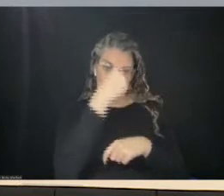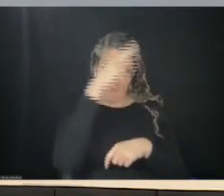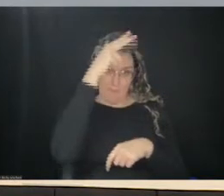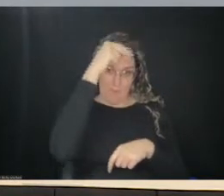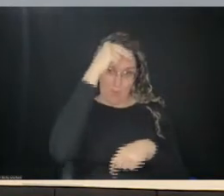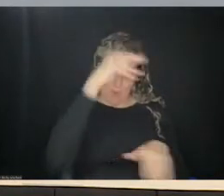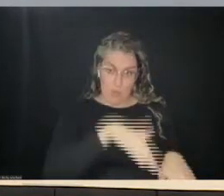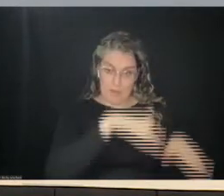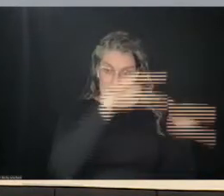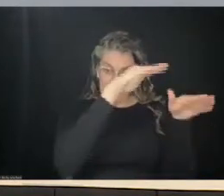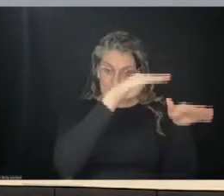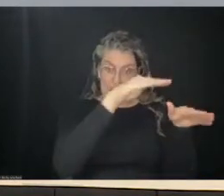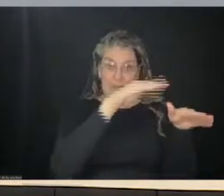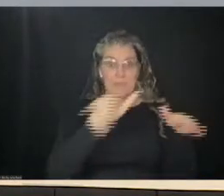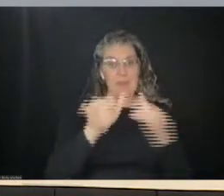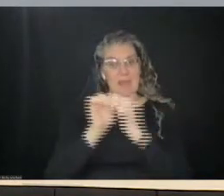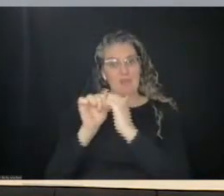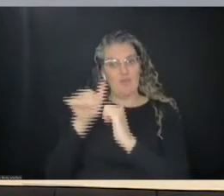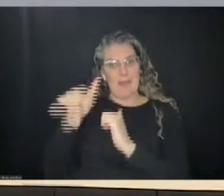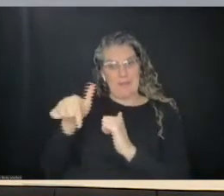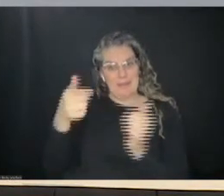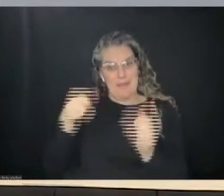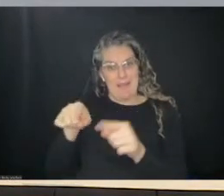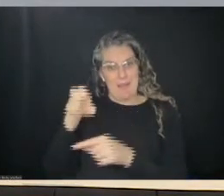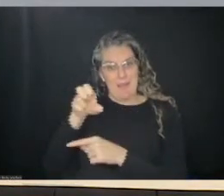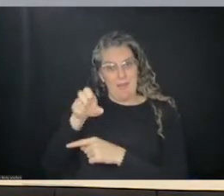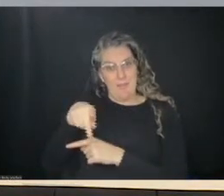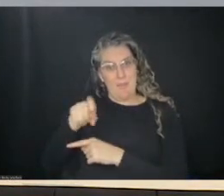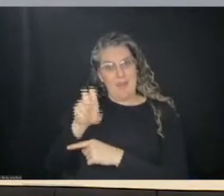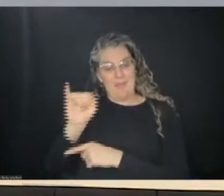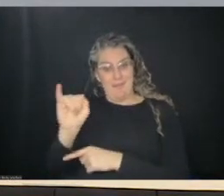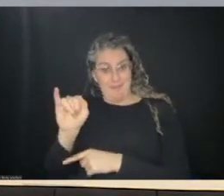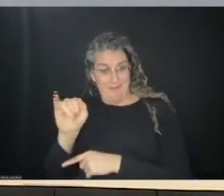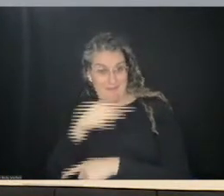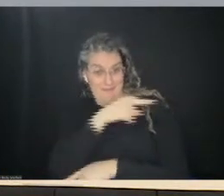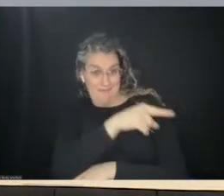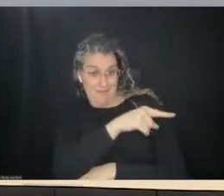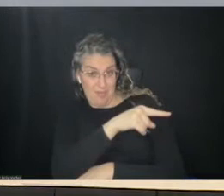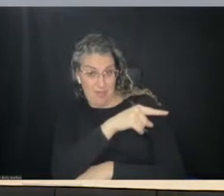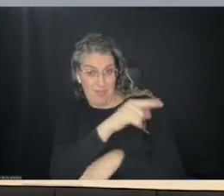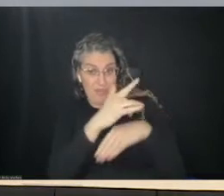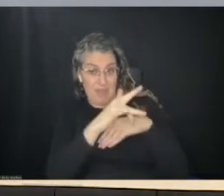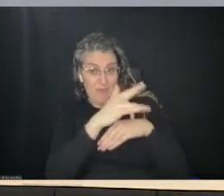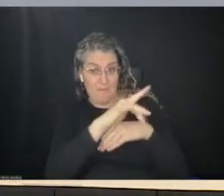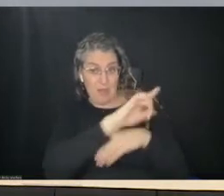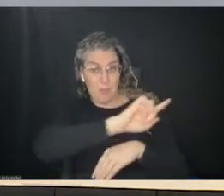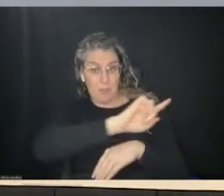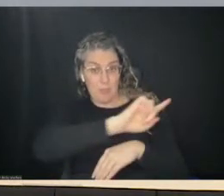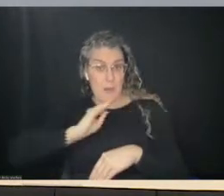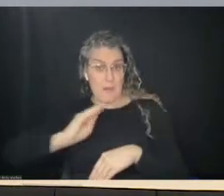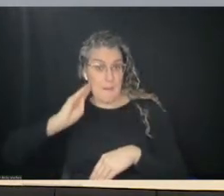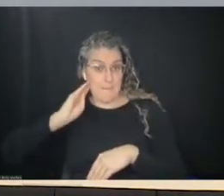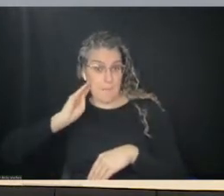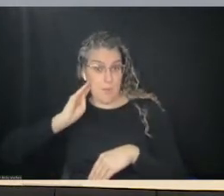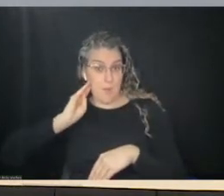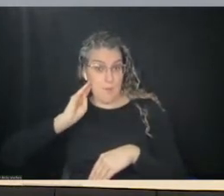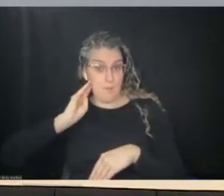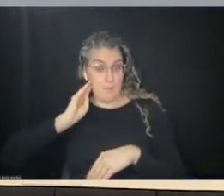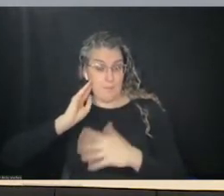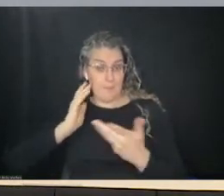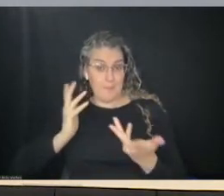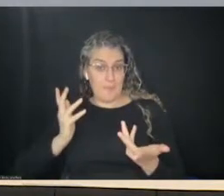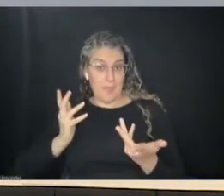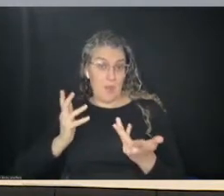I'm wondering, are there any avenues for them to be able to come home for Old Home Week? What are